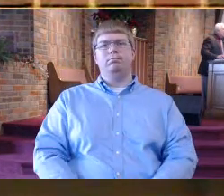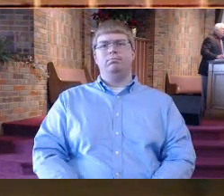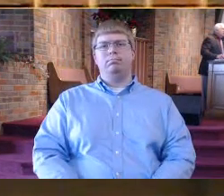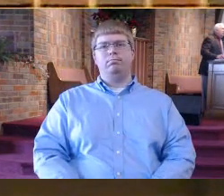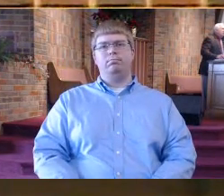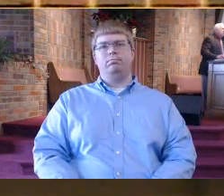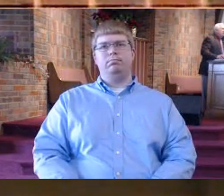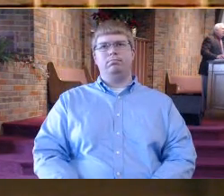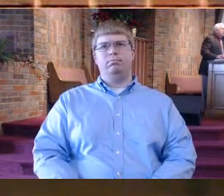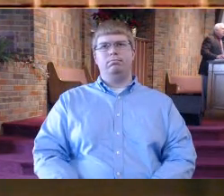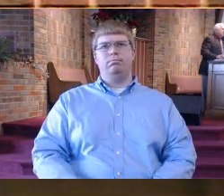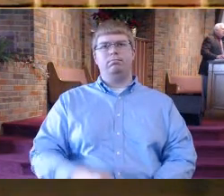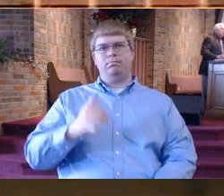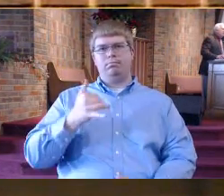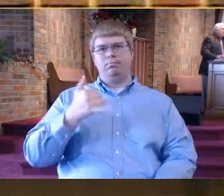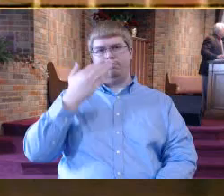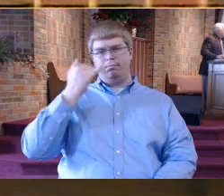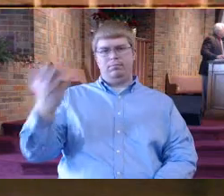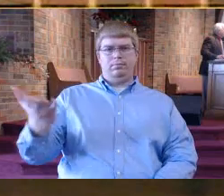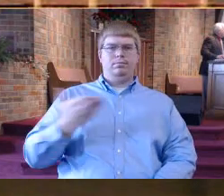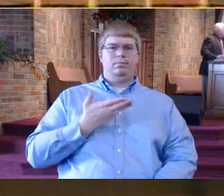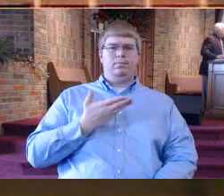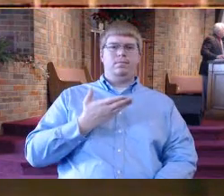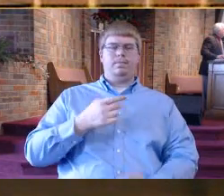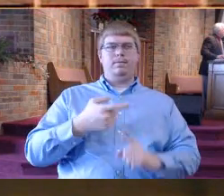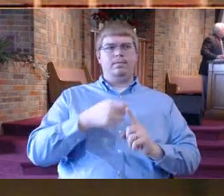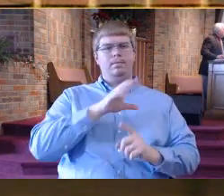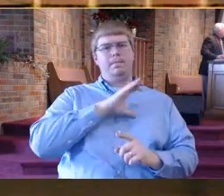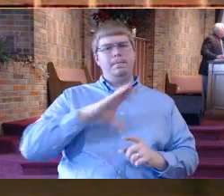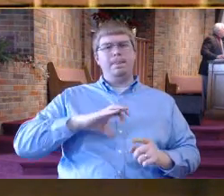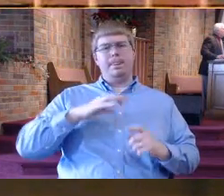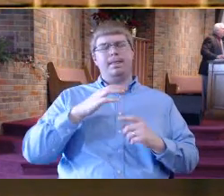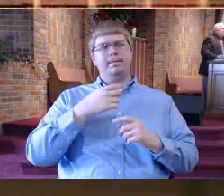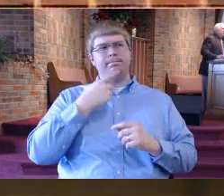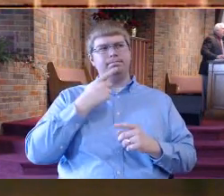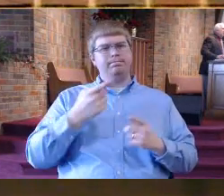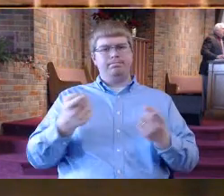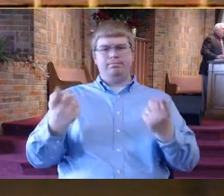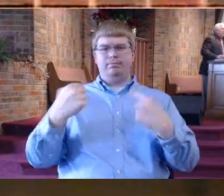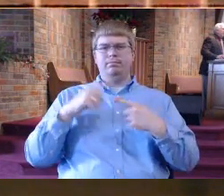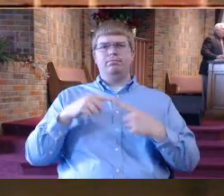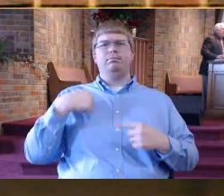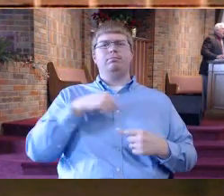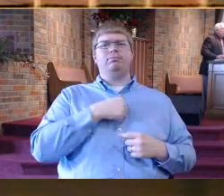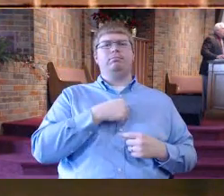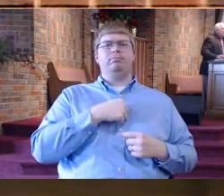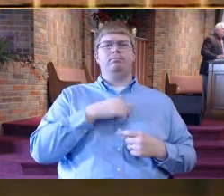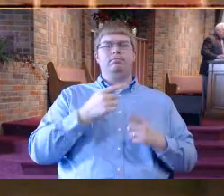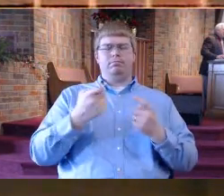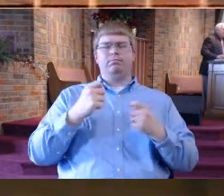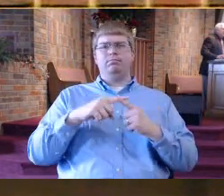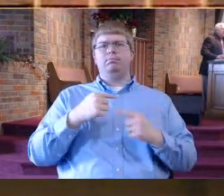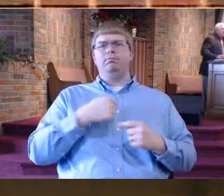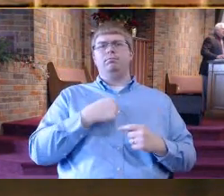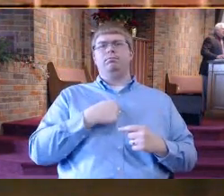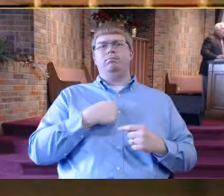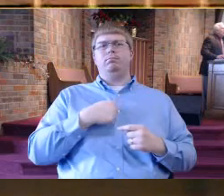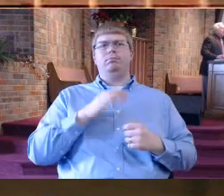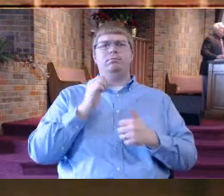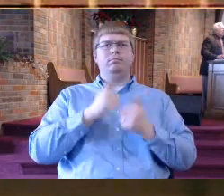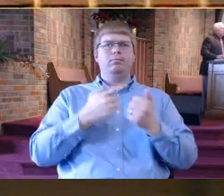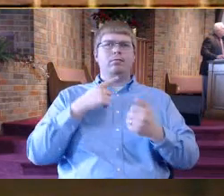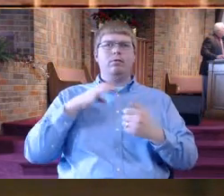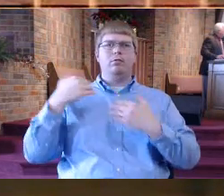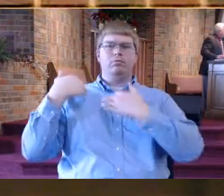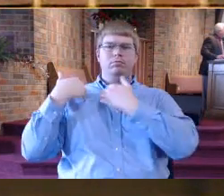Through the invitation of Christ, Jesus said, come unto me, all ye that labor and are heavy laden, and I will give you rest. Take